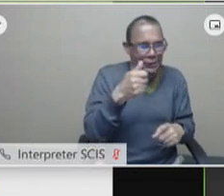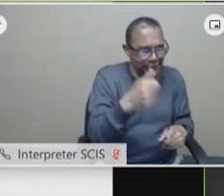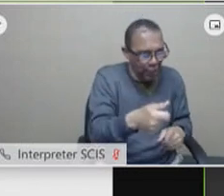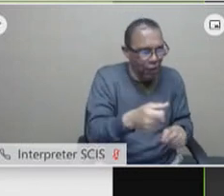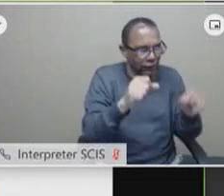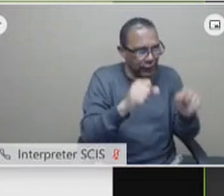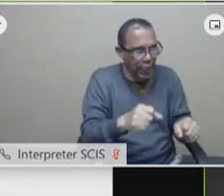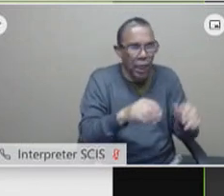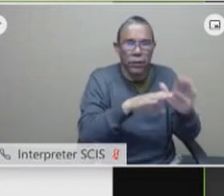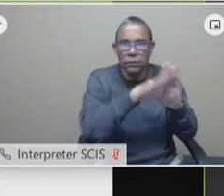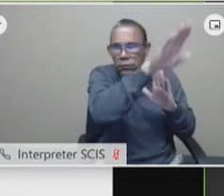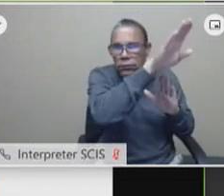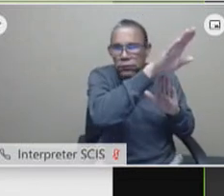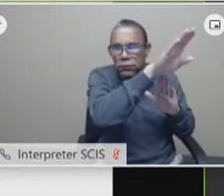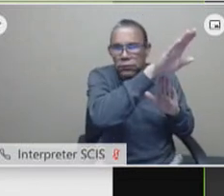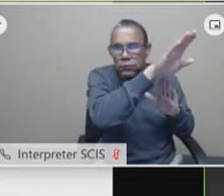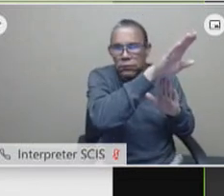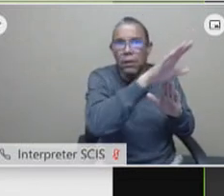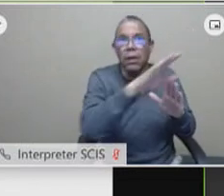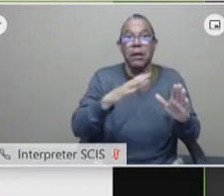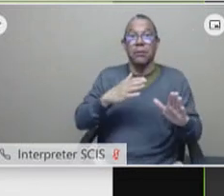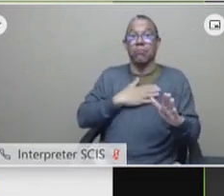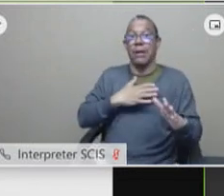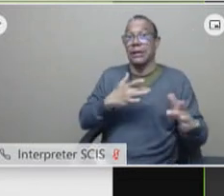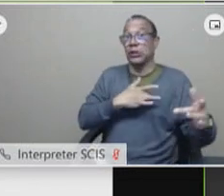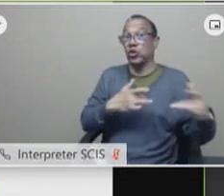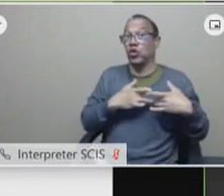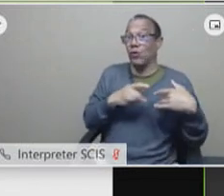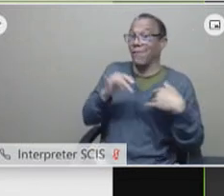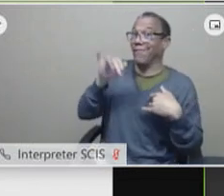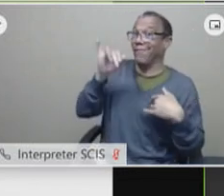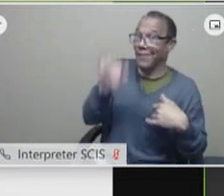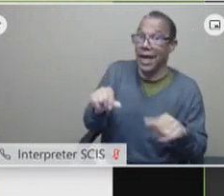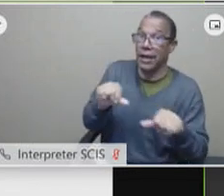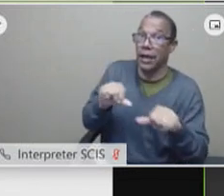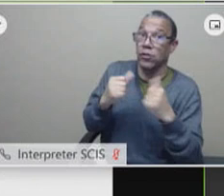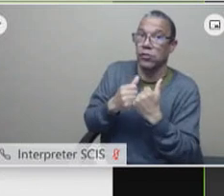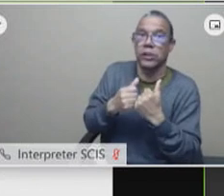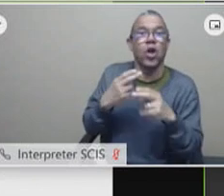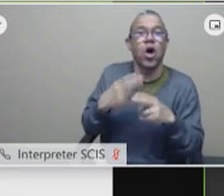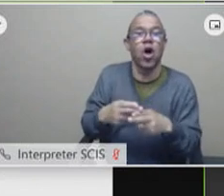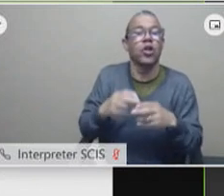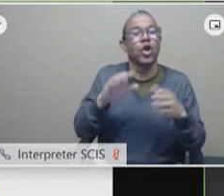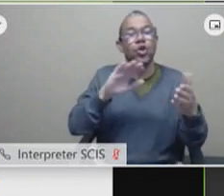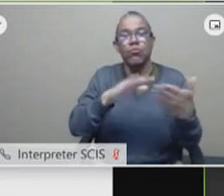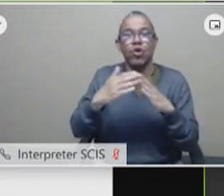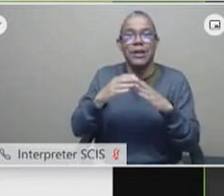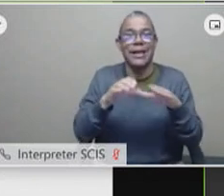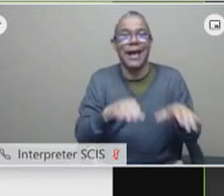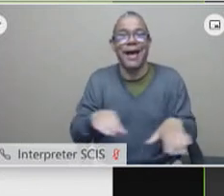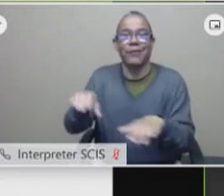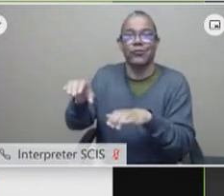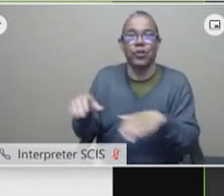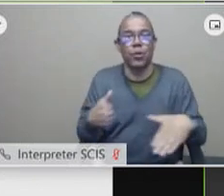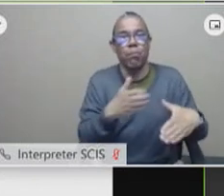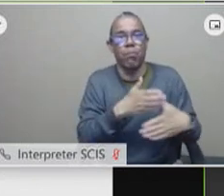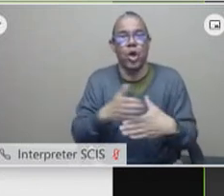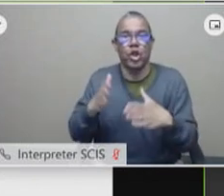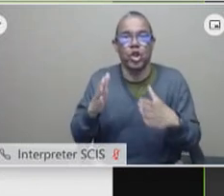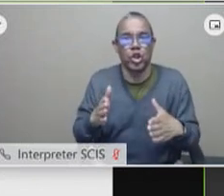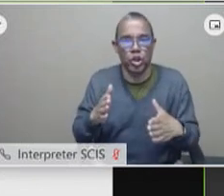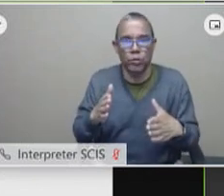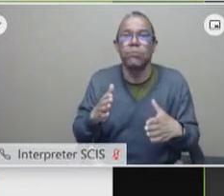So my concern is that that agency, which is the Community Action Partnership, continue to receive